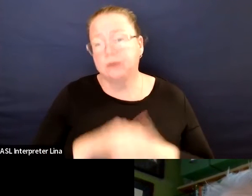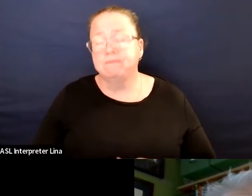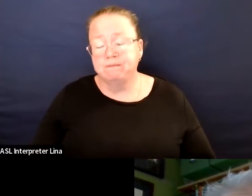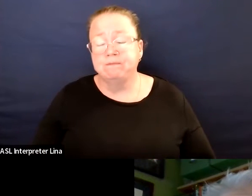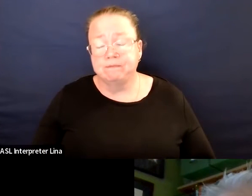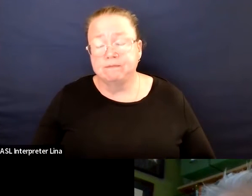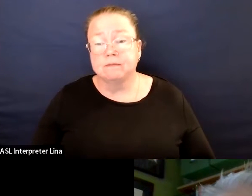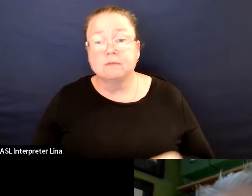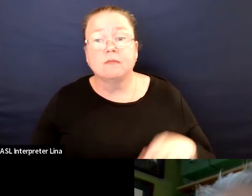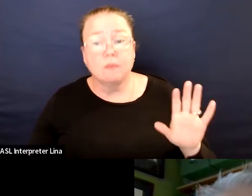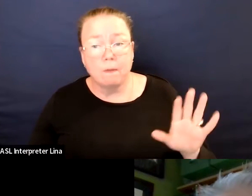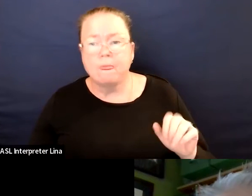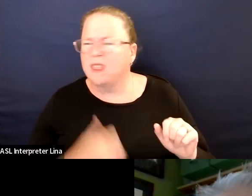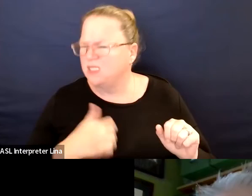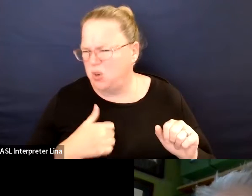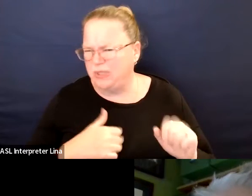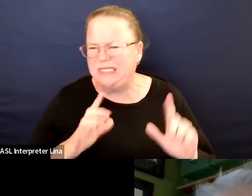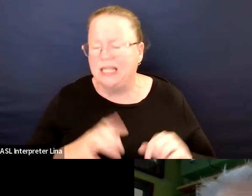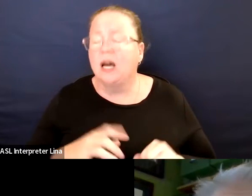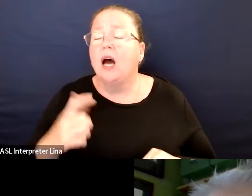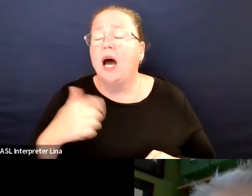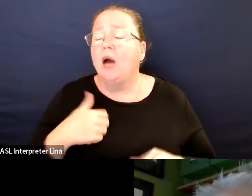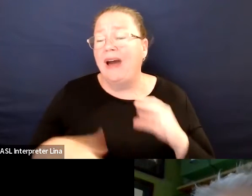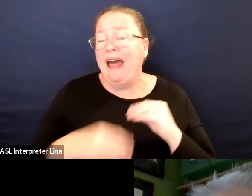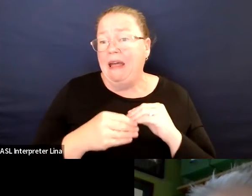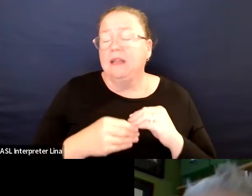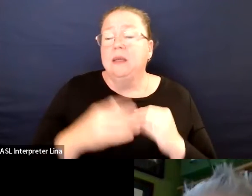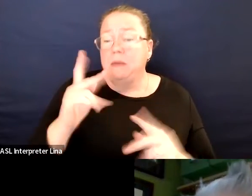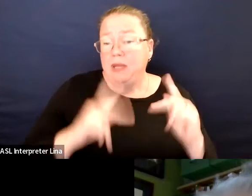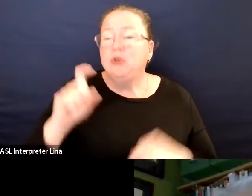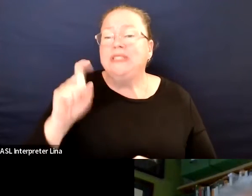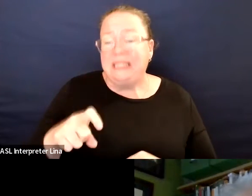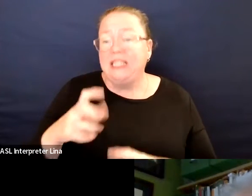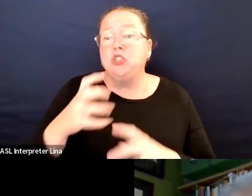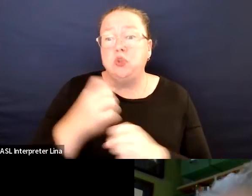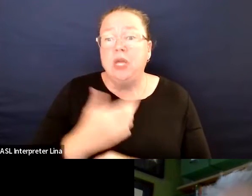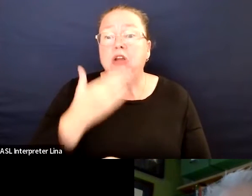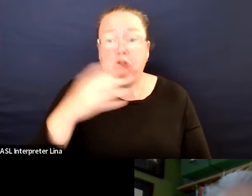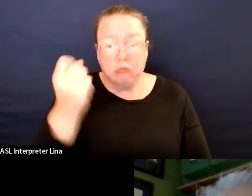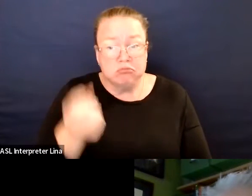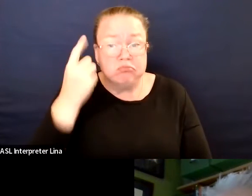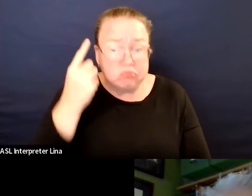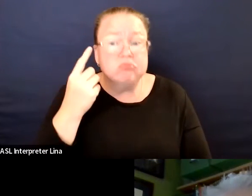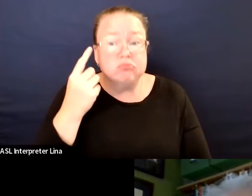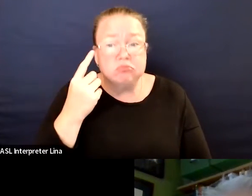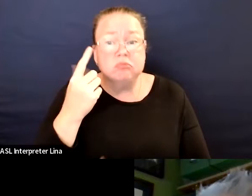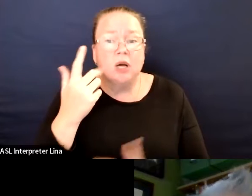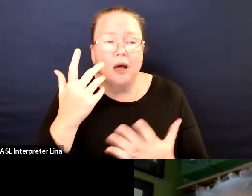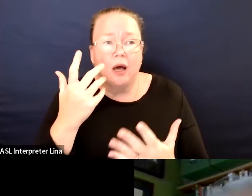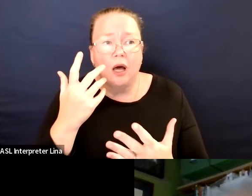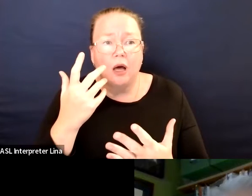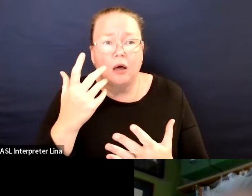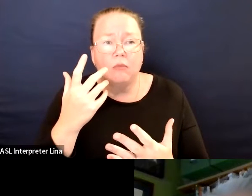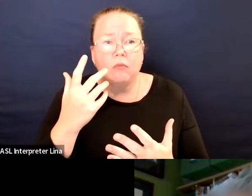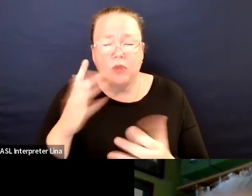And sorry. Yes. I was just saying, but then people really need to get a good grasp of what the